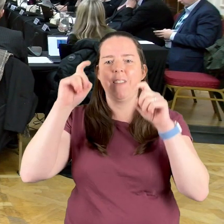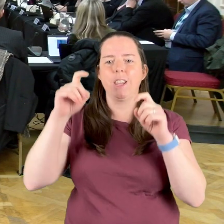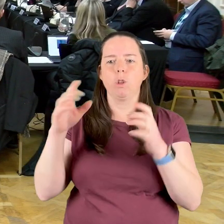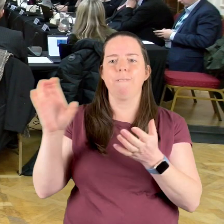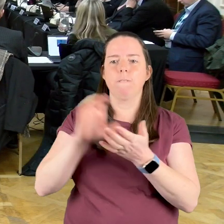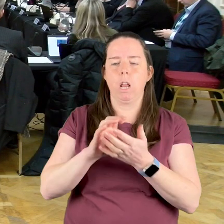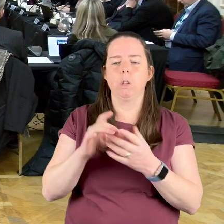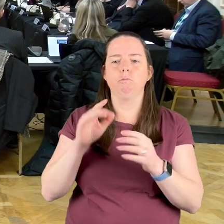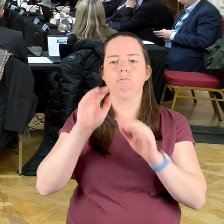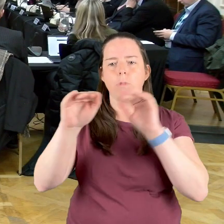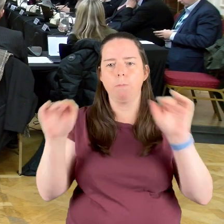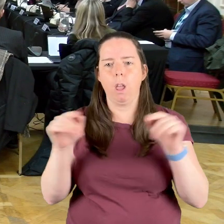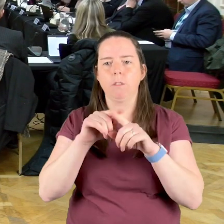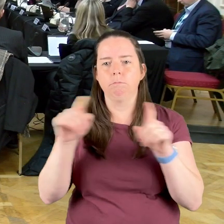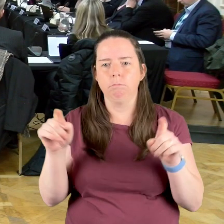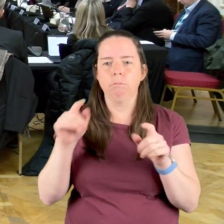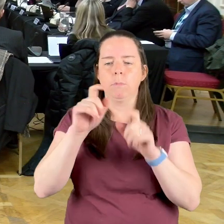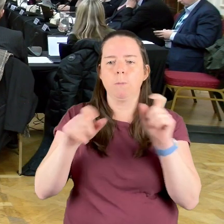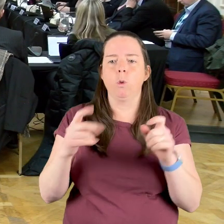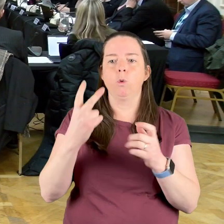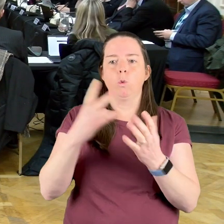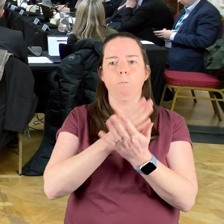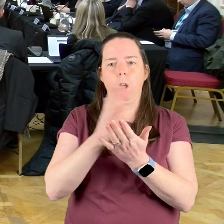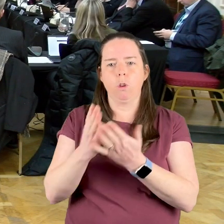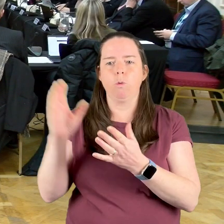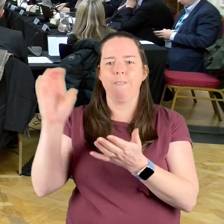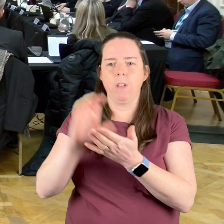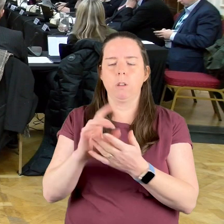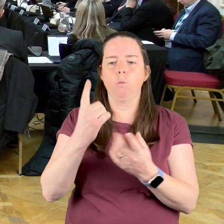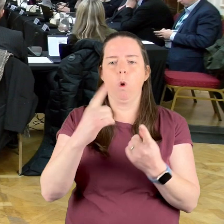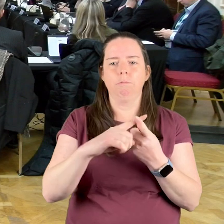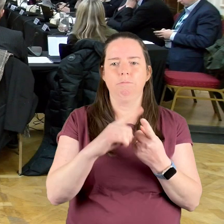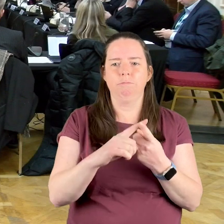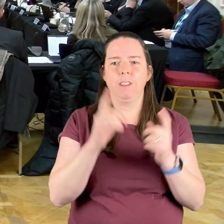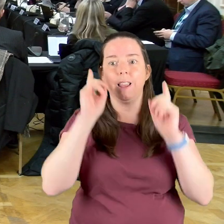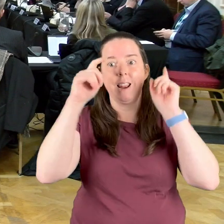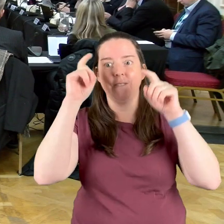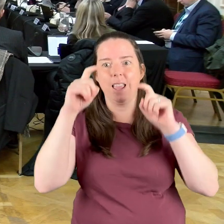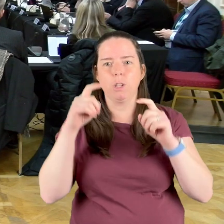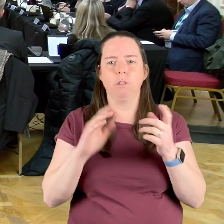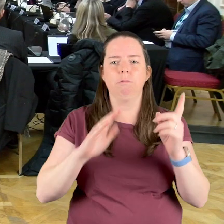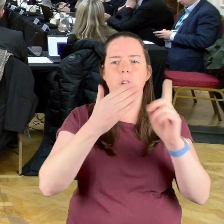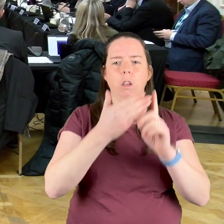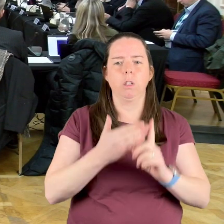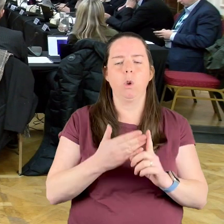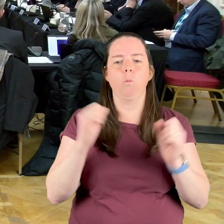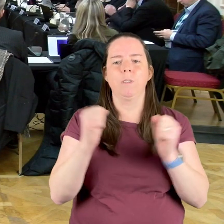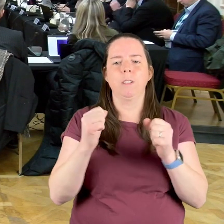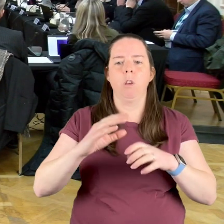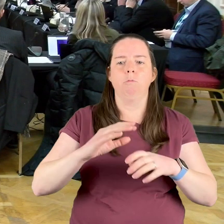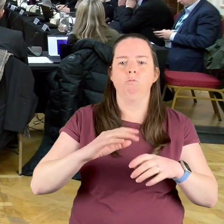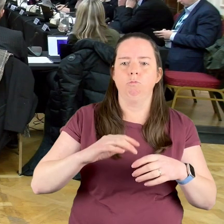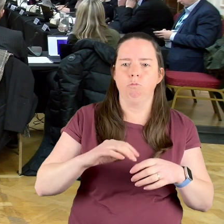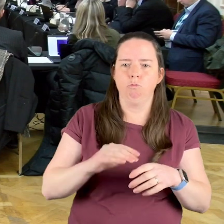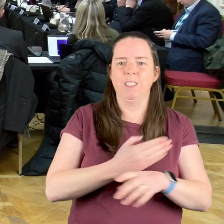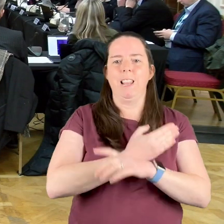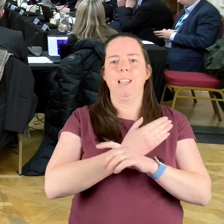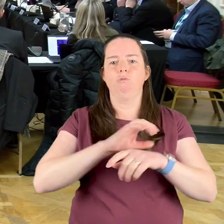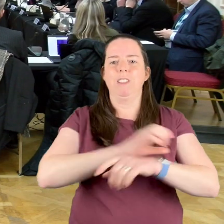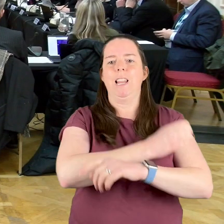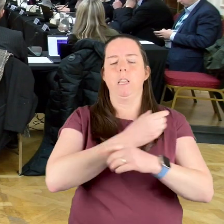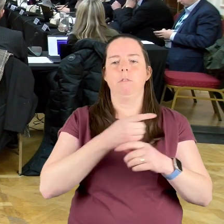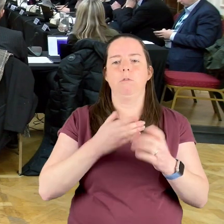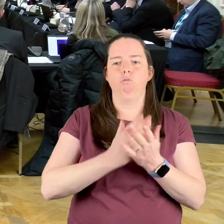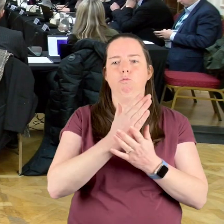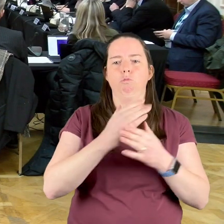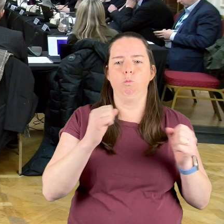remind people, we had two parts to that fund. One was innovation targeted on winter resilience this year and supporting us through winter. The other was